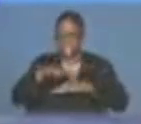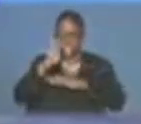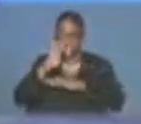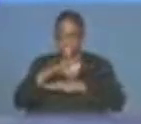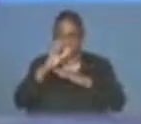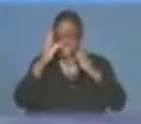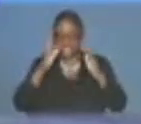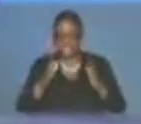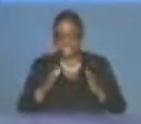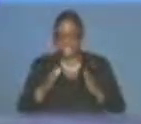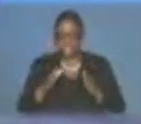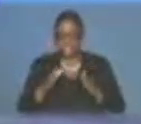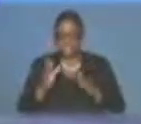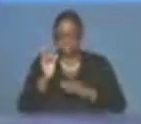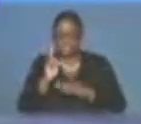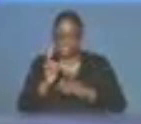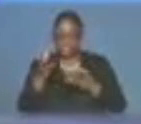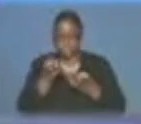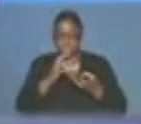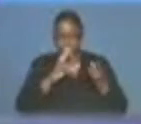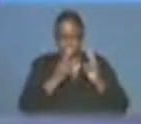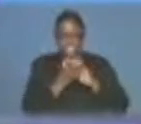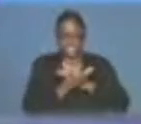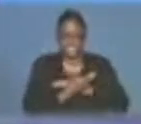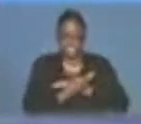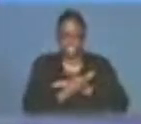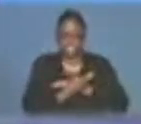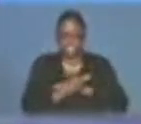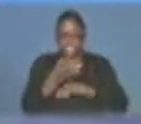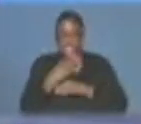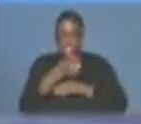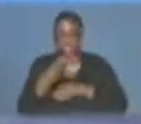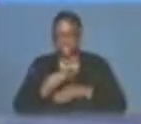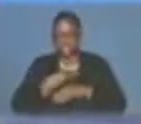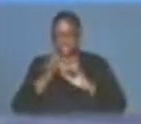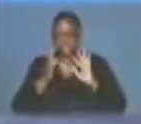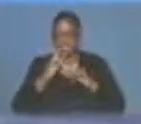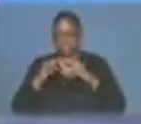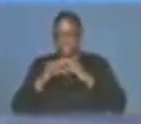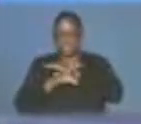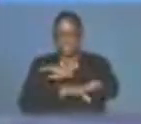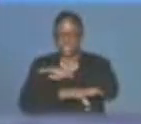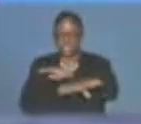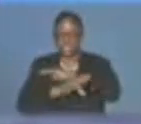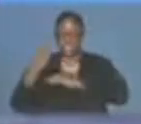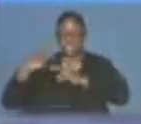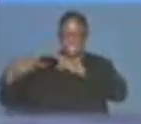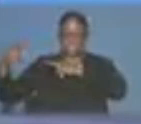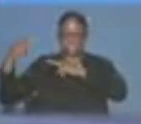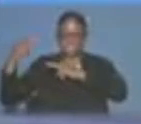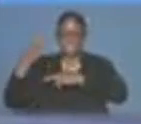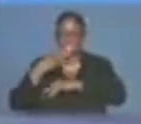artist who's hoping to spark a revolution while enlightening art lovers about the country's rich history.